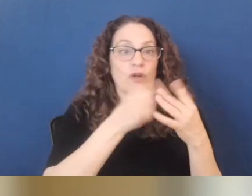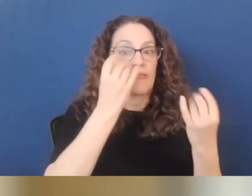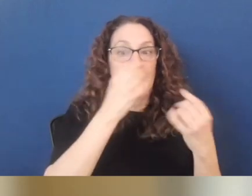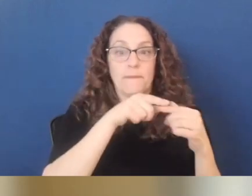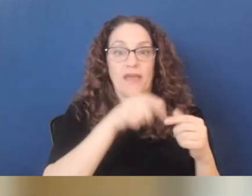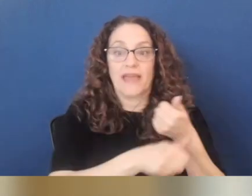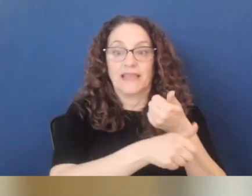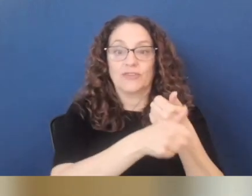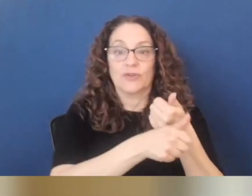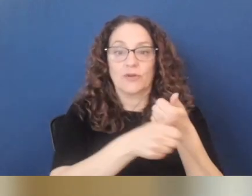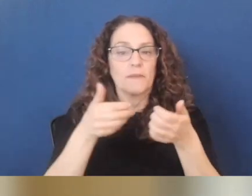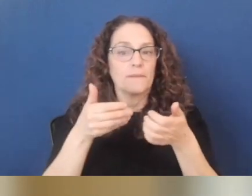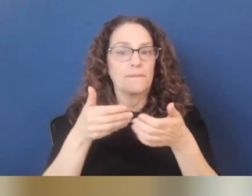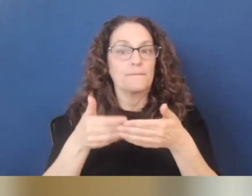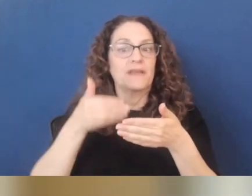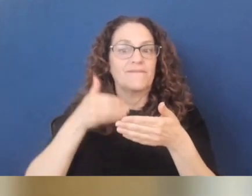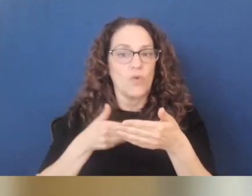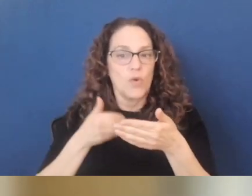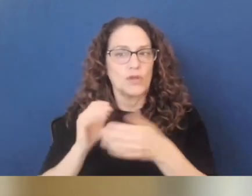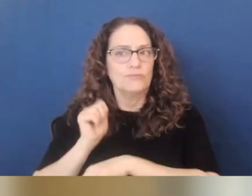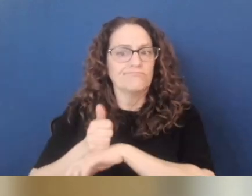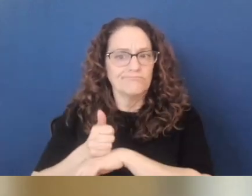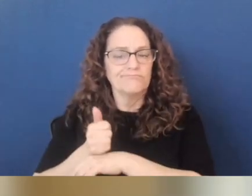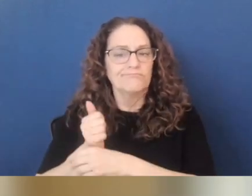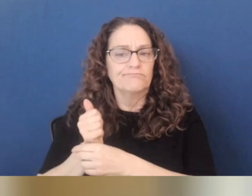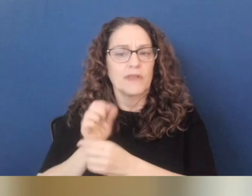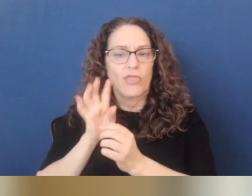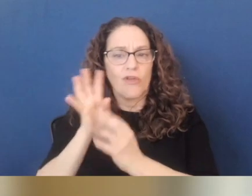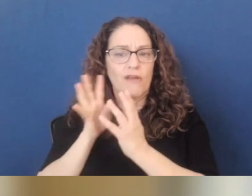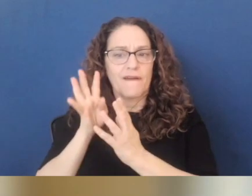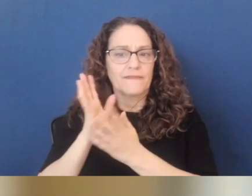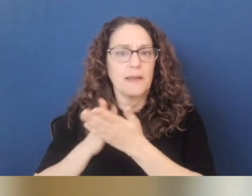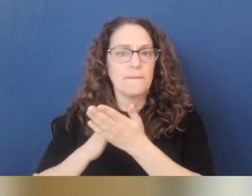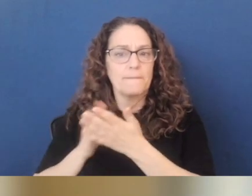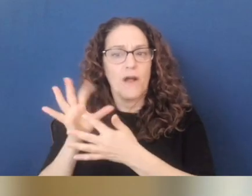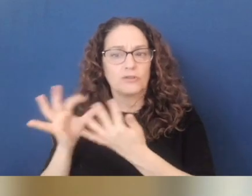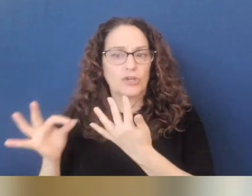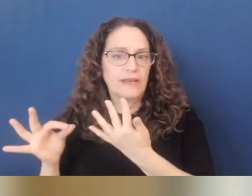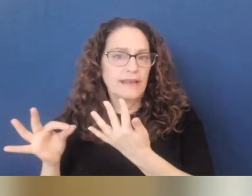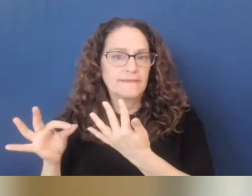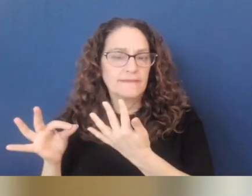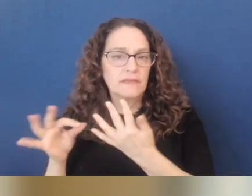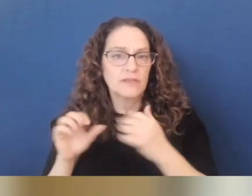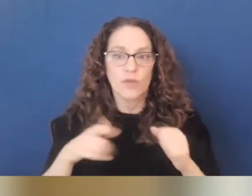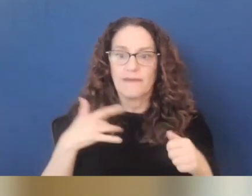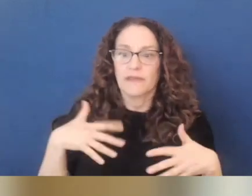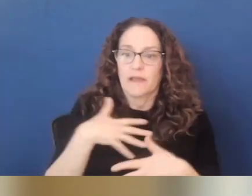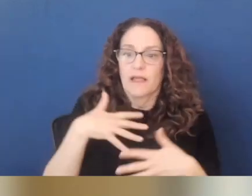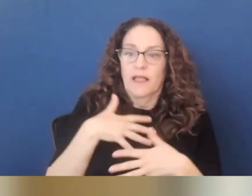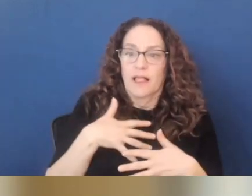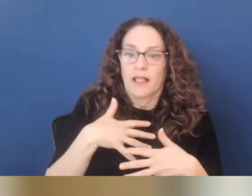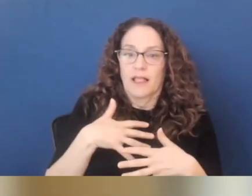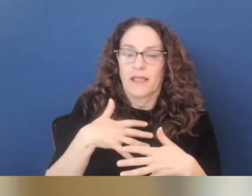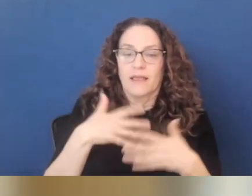away, before you've given yourself alternatives, it can get pretty scary. But if you know you have alternatives and you know you're not